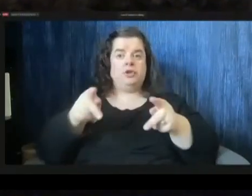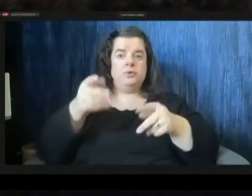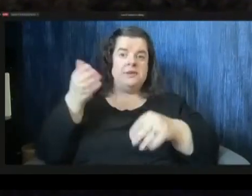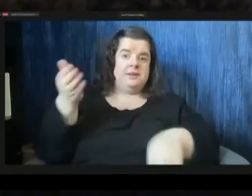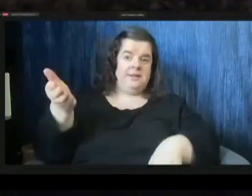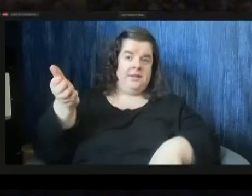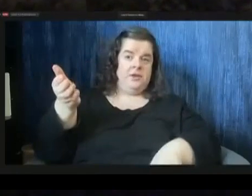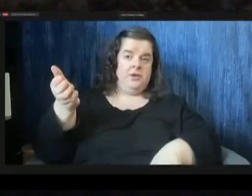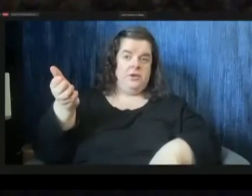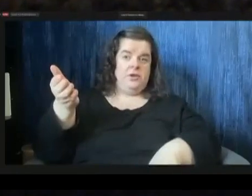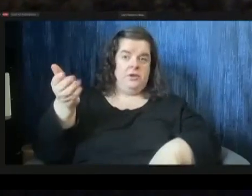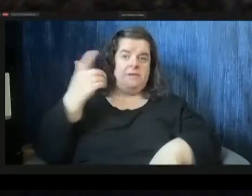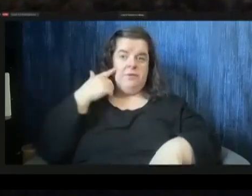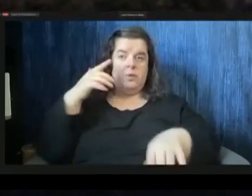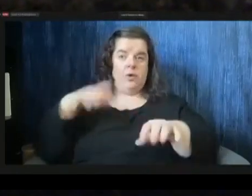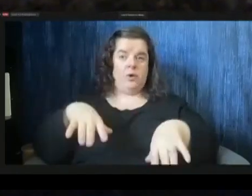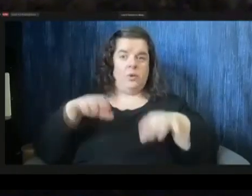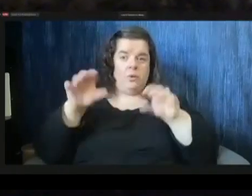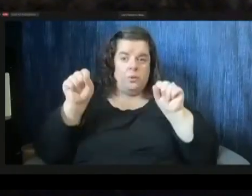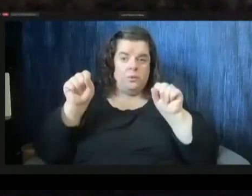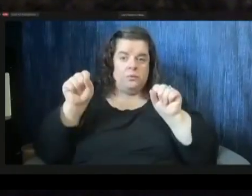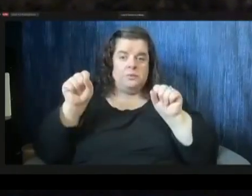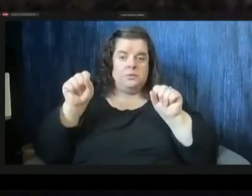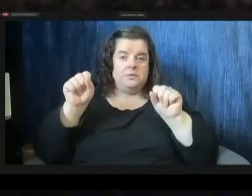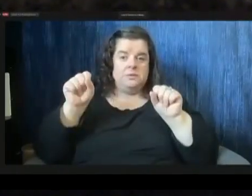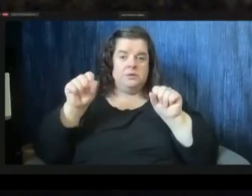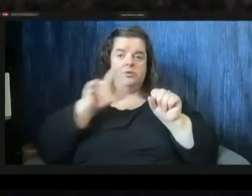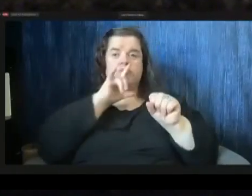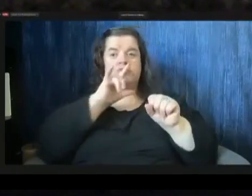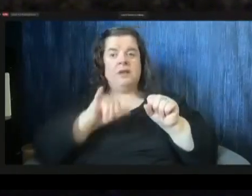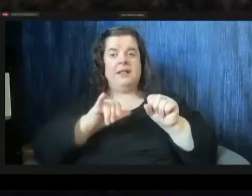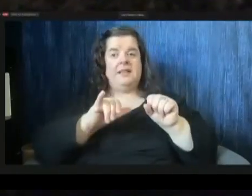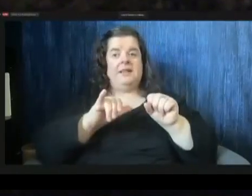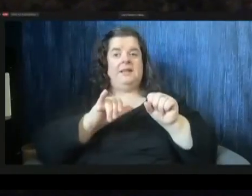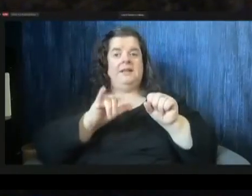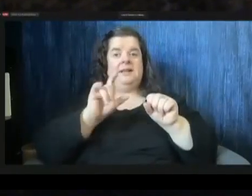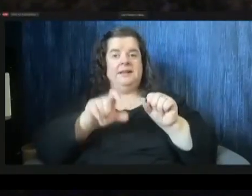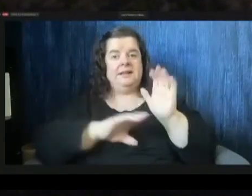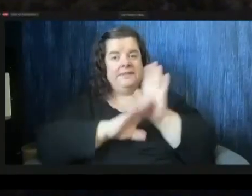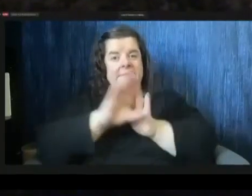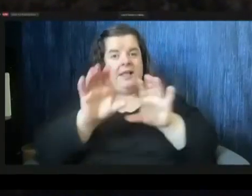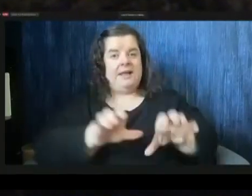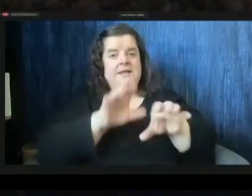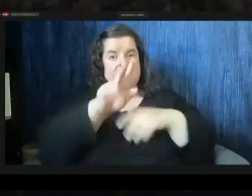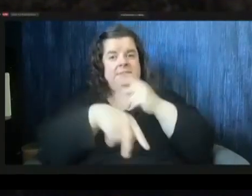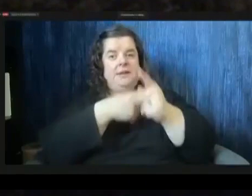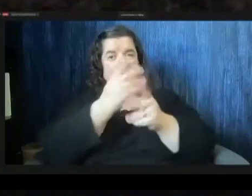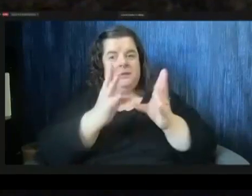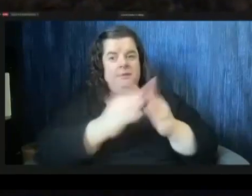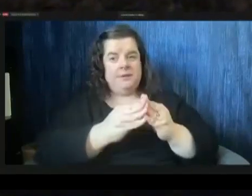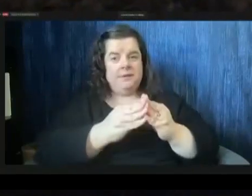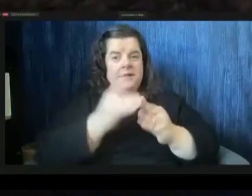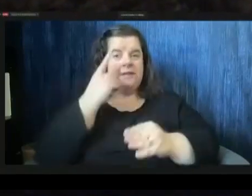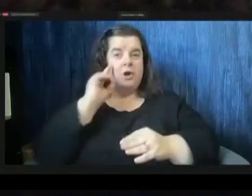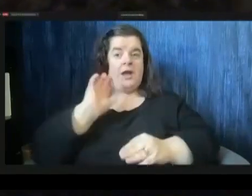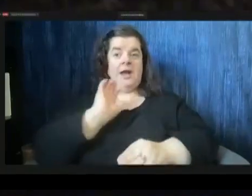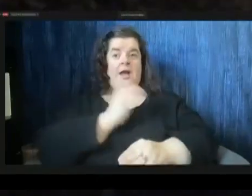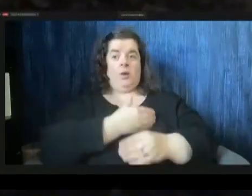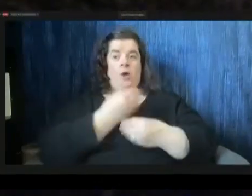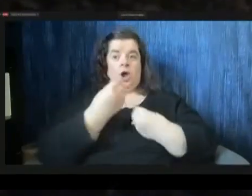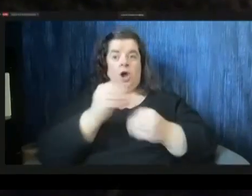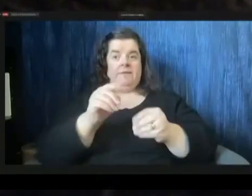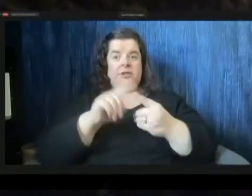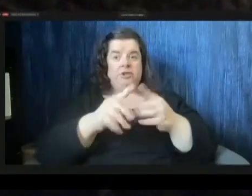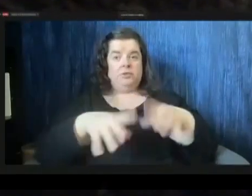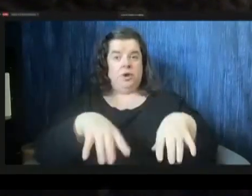is for hosting what is a really badly needed kind of development activities types of meetings is for our office to run them, or our office